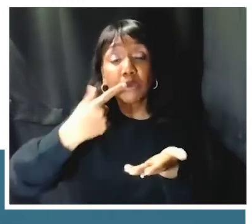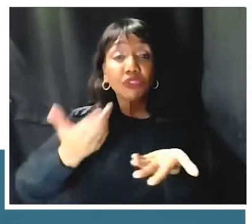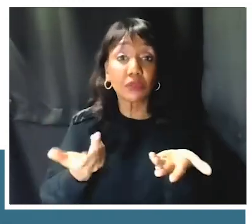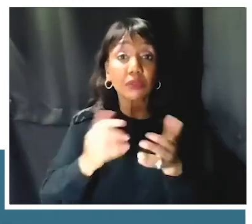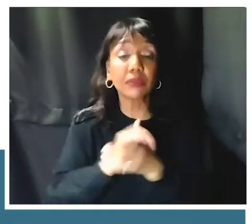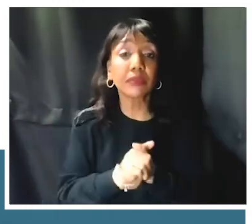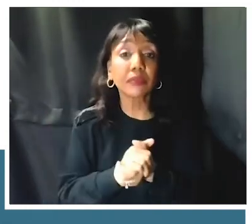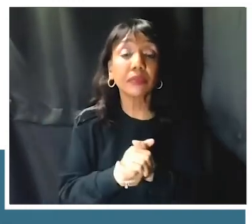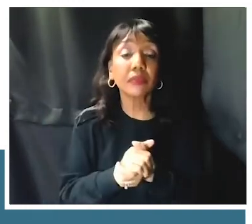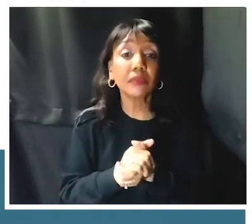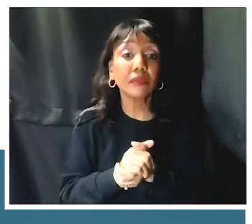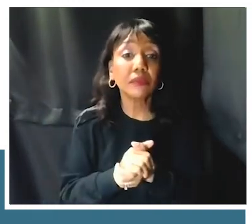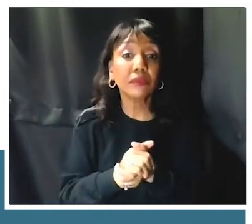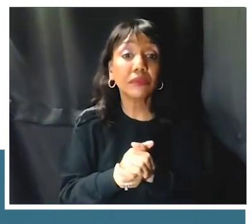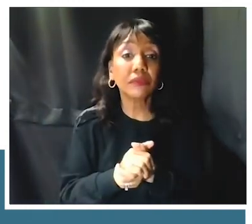prescriptions.